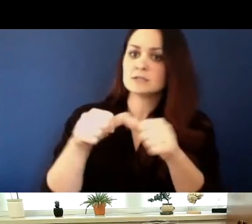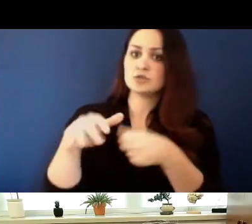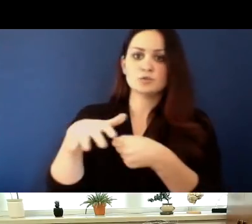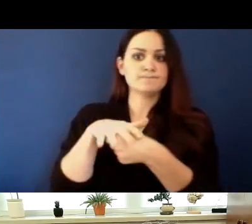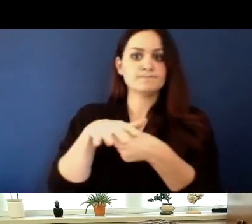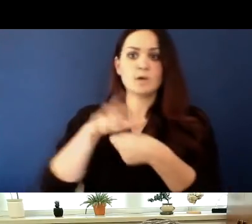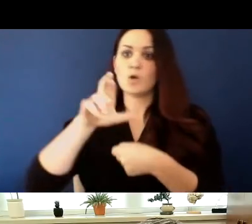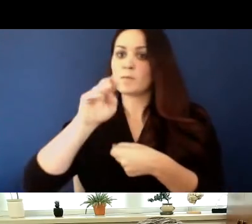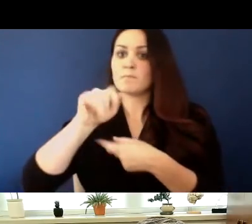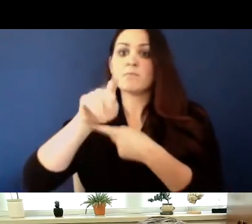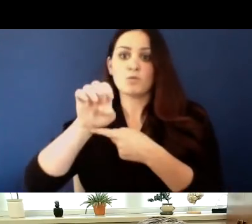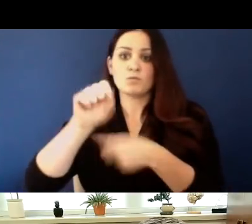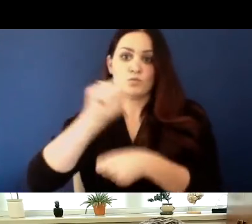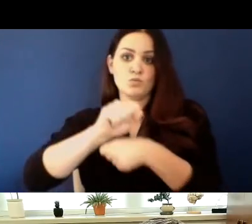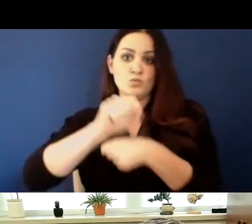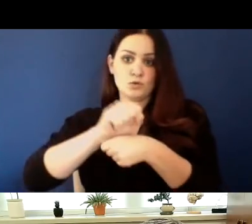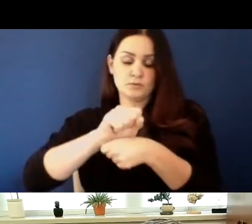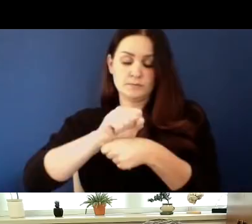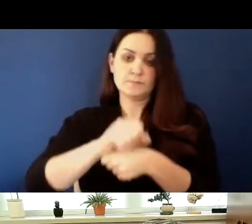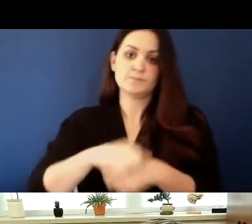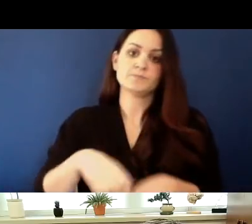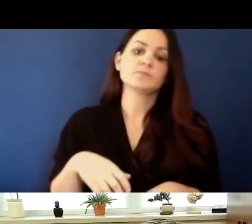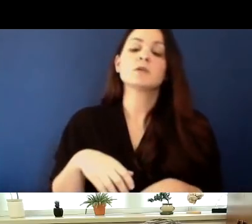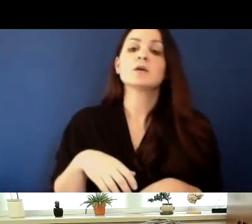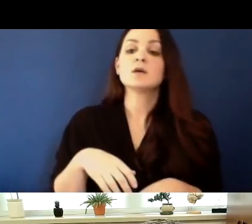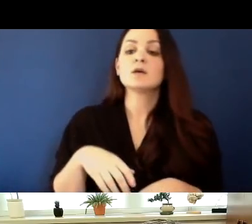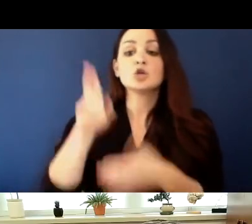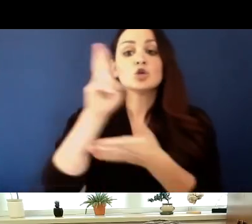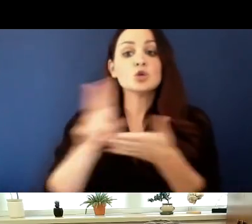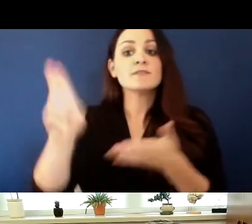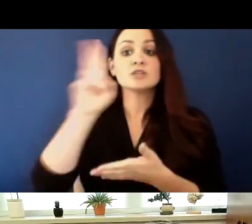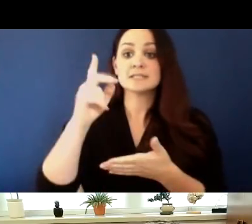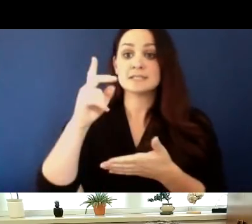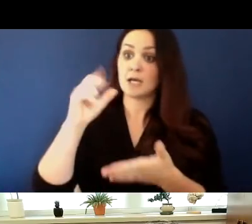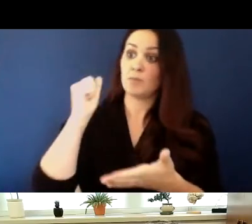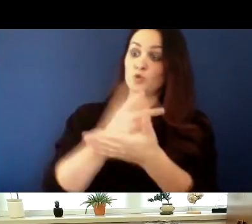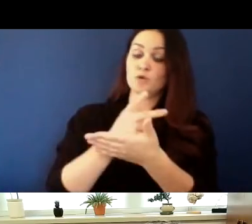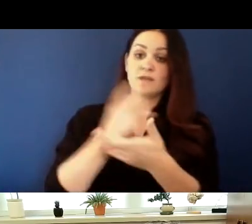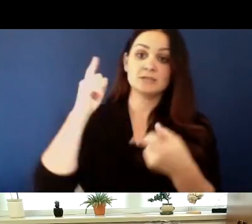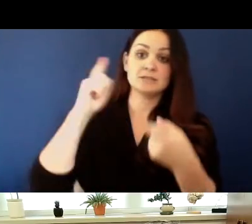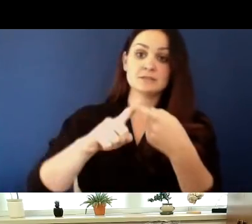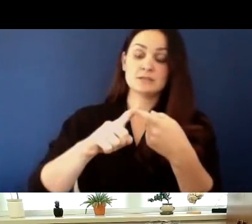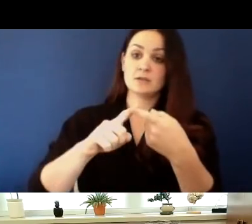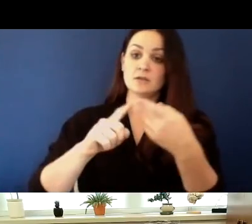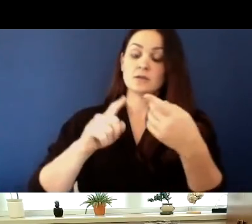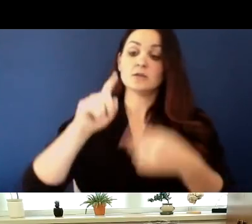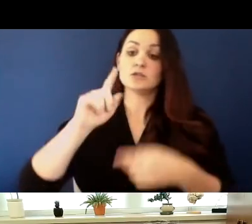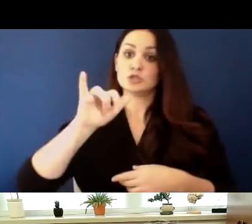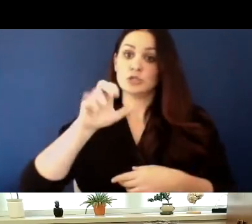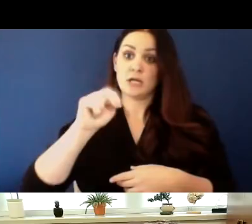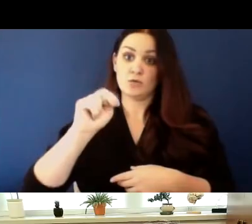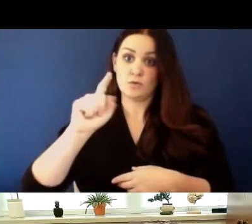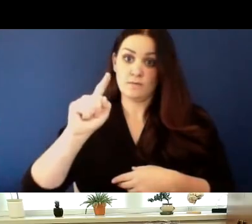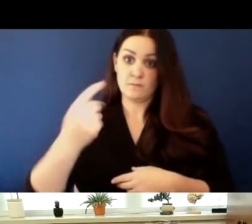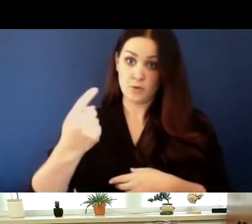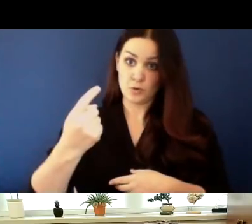Initially, we had the approval at the university level to go to January, or the end of calendar year, January 1. That